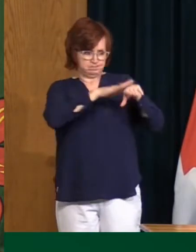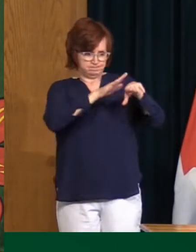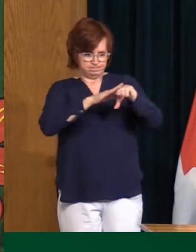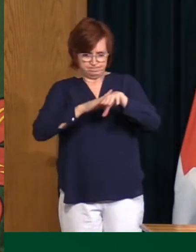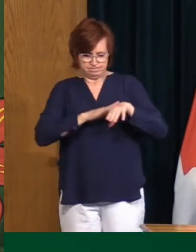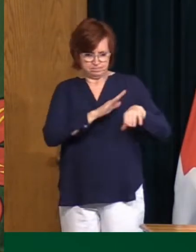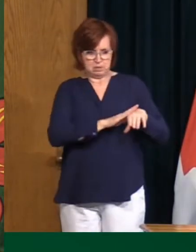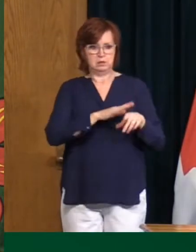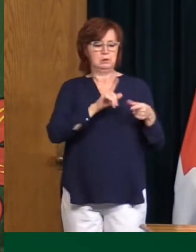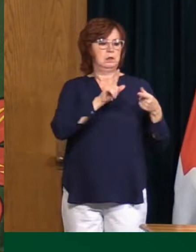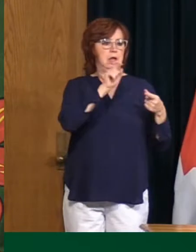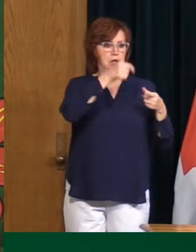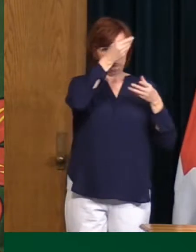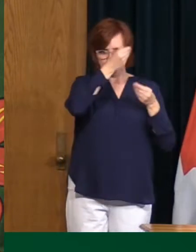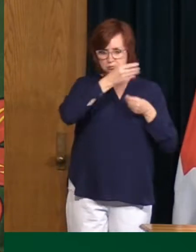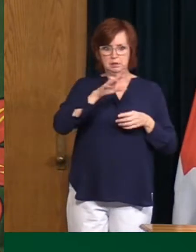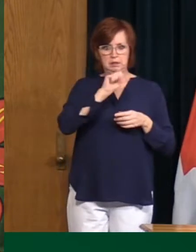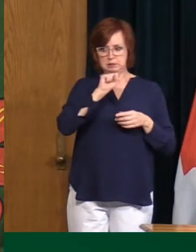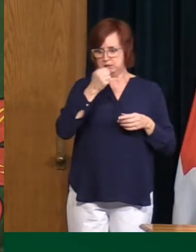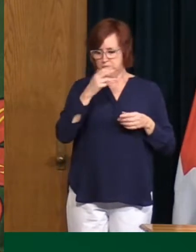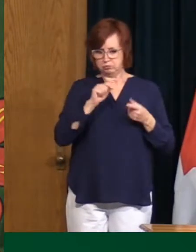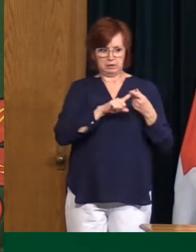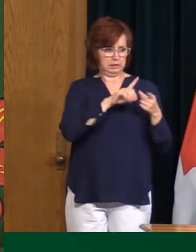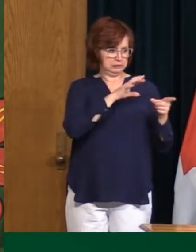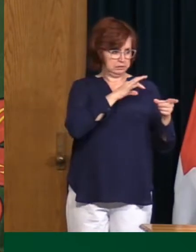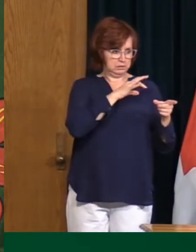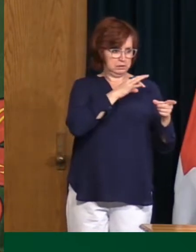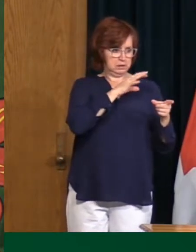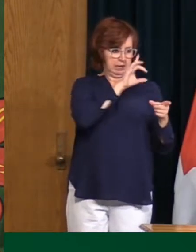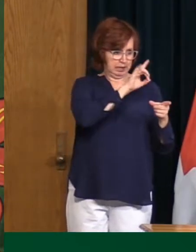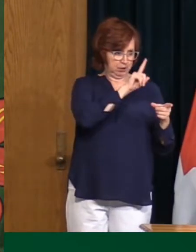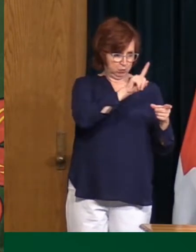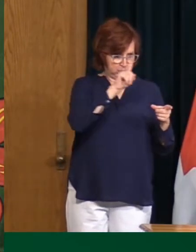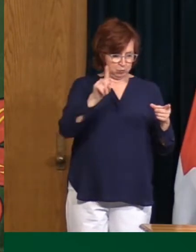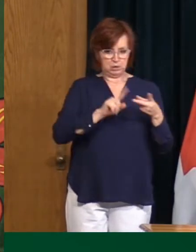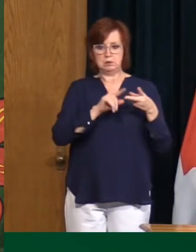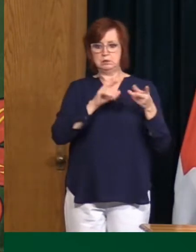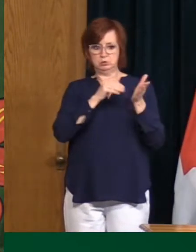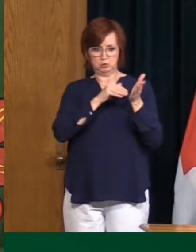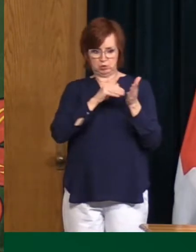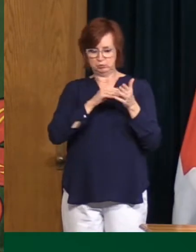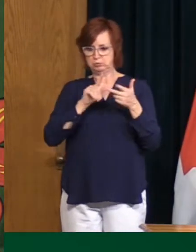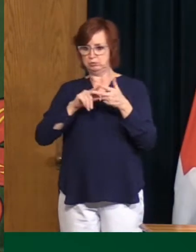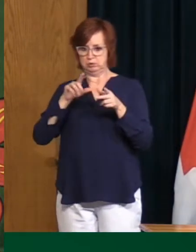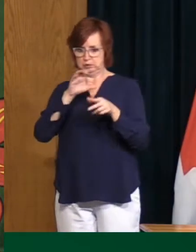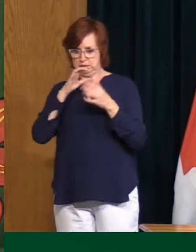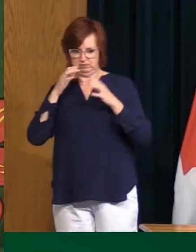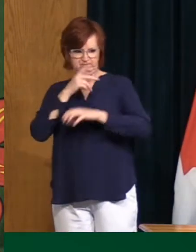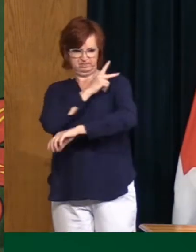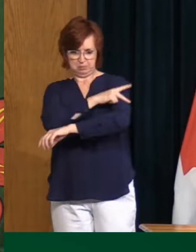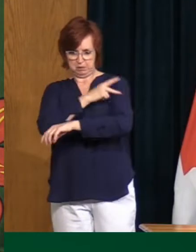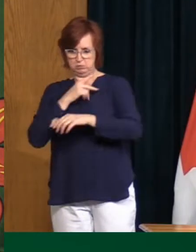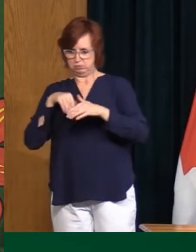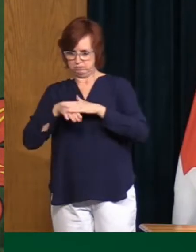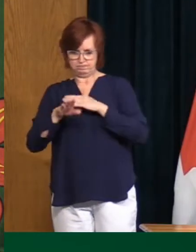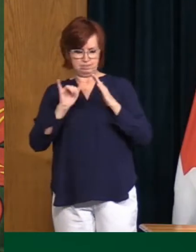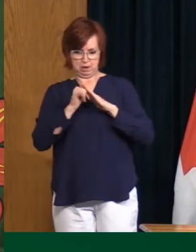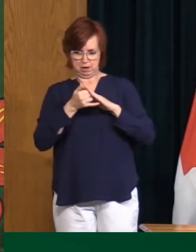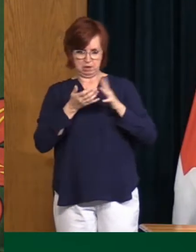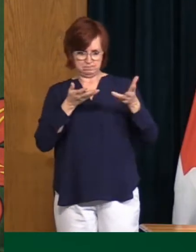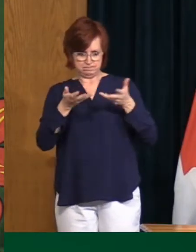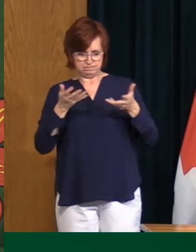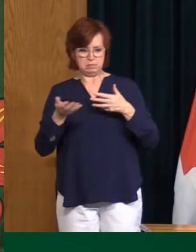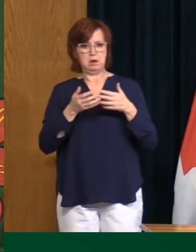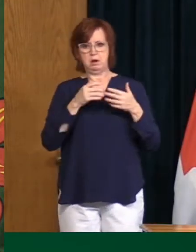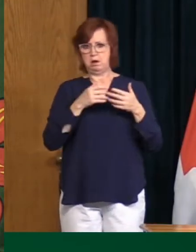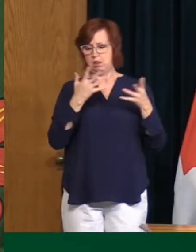staff, physicians, and all those coming into our facilities to understand how they will access testing as we do this. To keep in mind, our